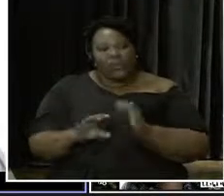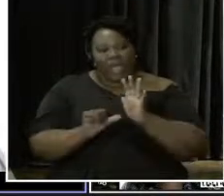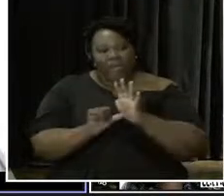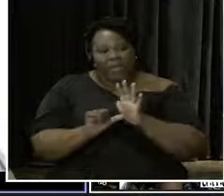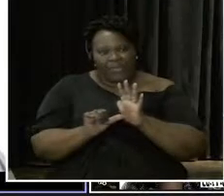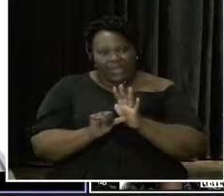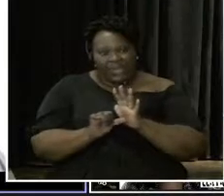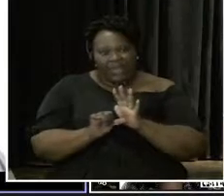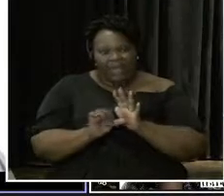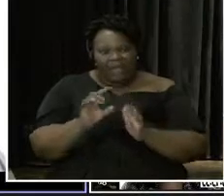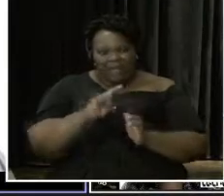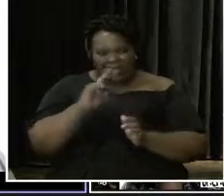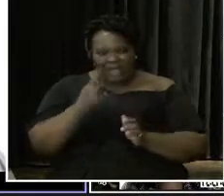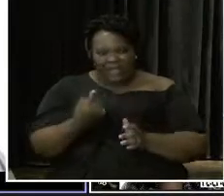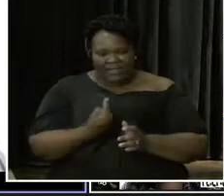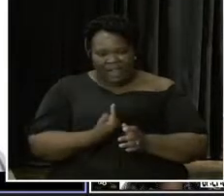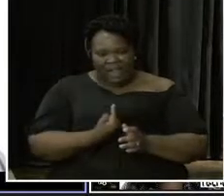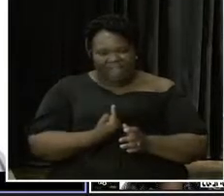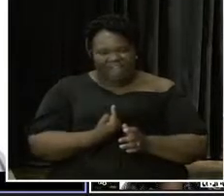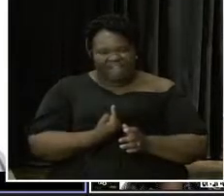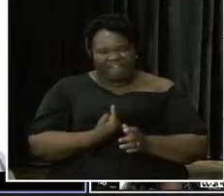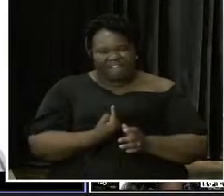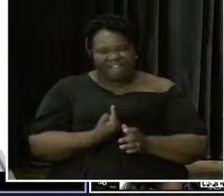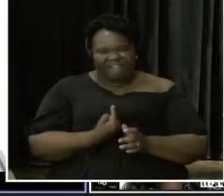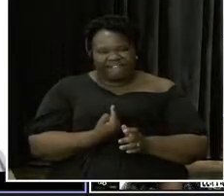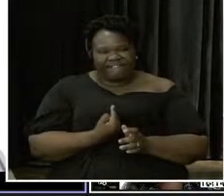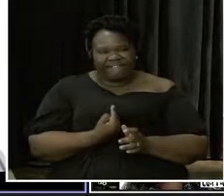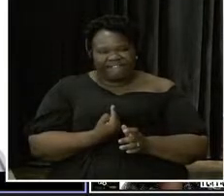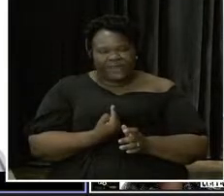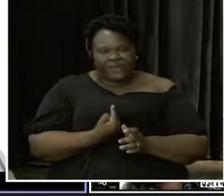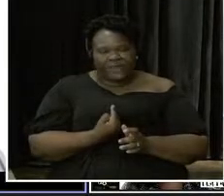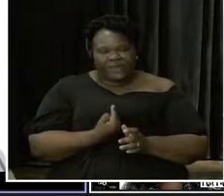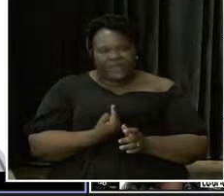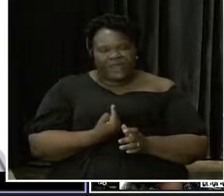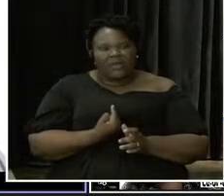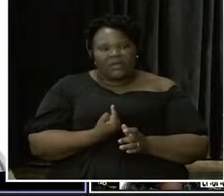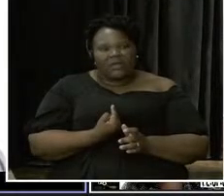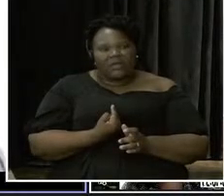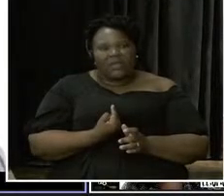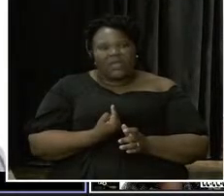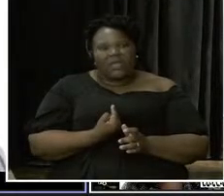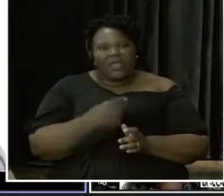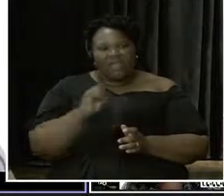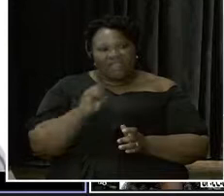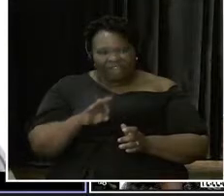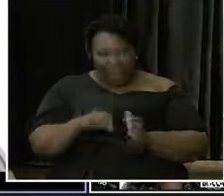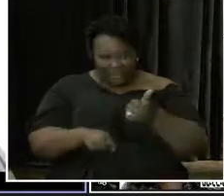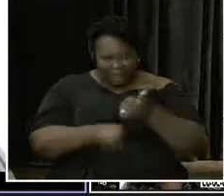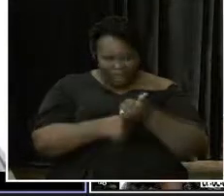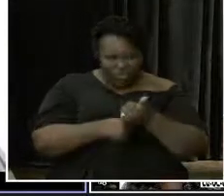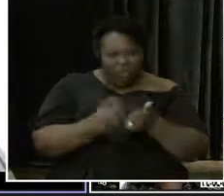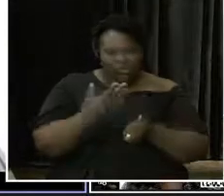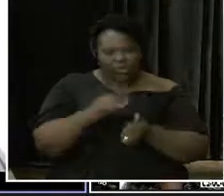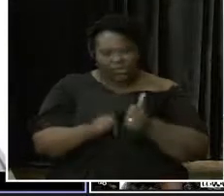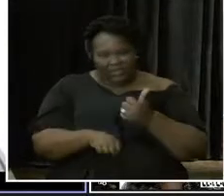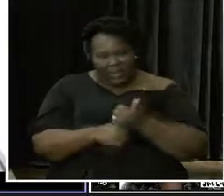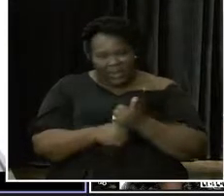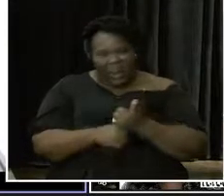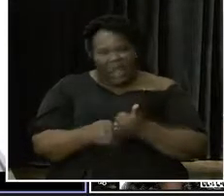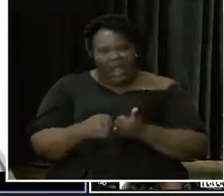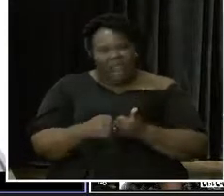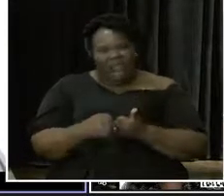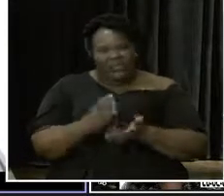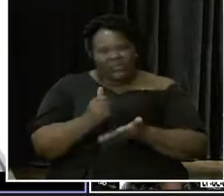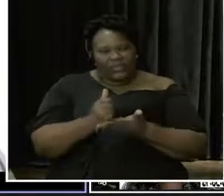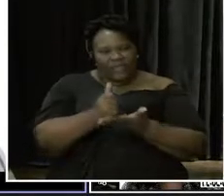ask ourselves when we consider whether this is worthy of supporting is how much of an impact it's